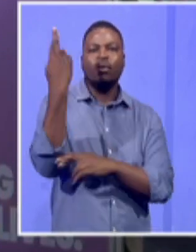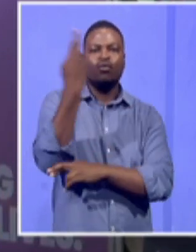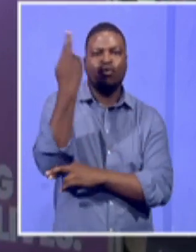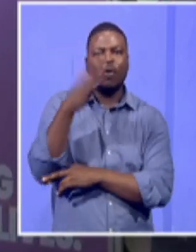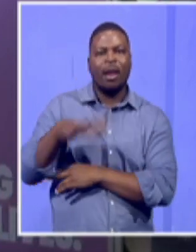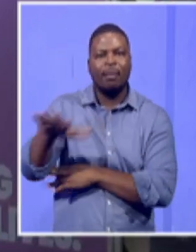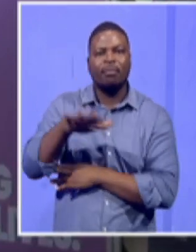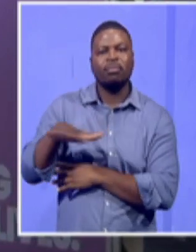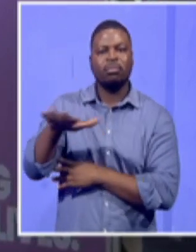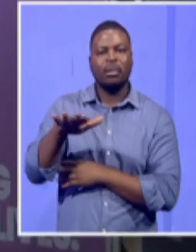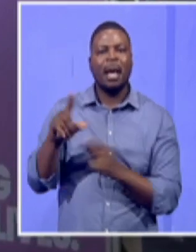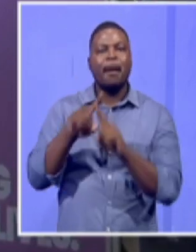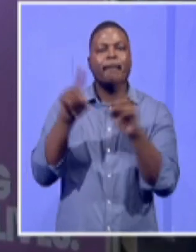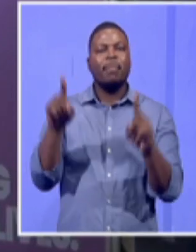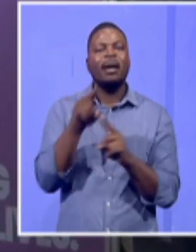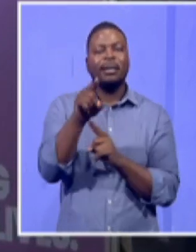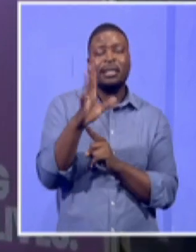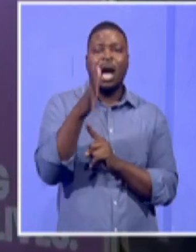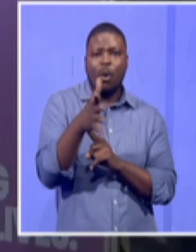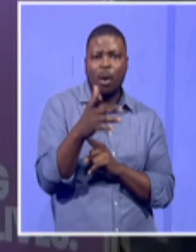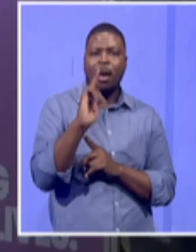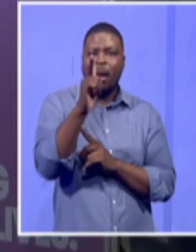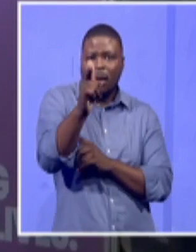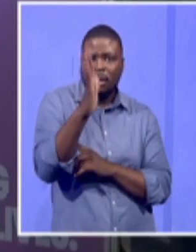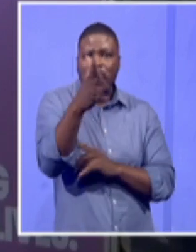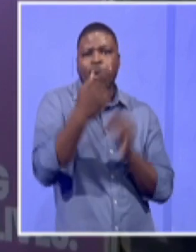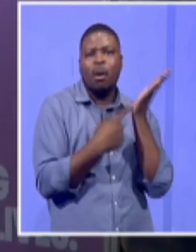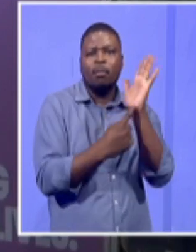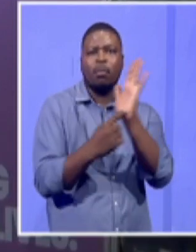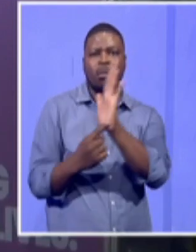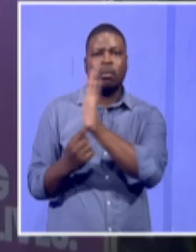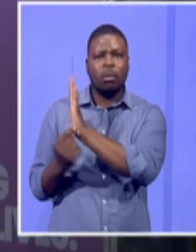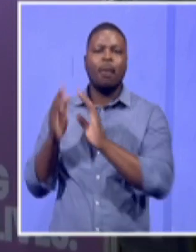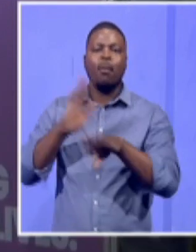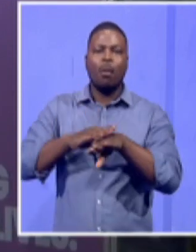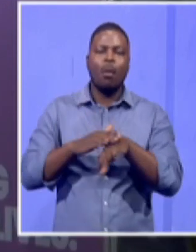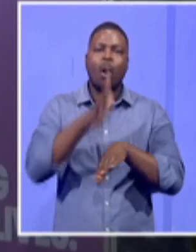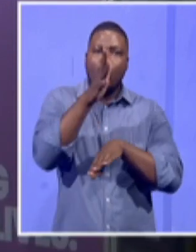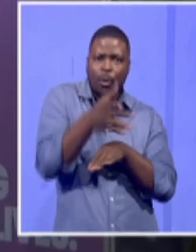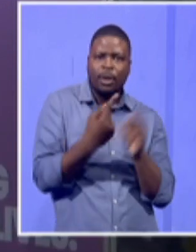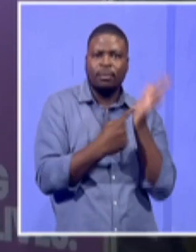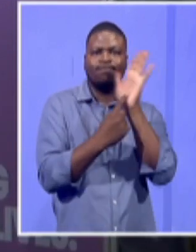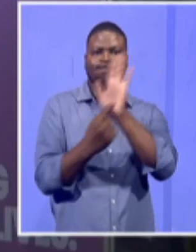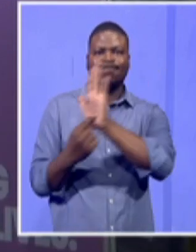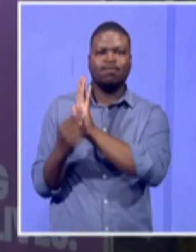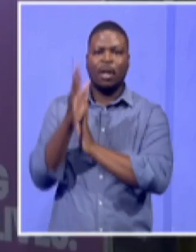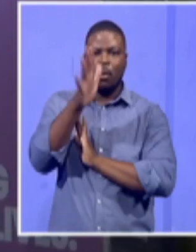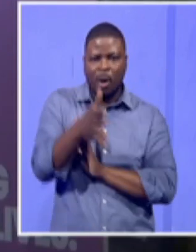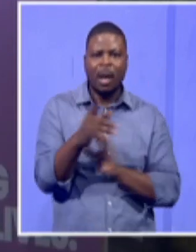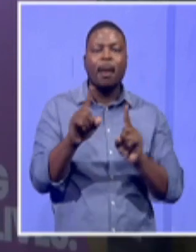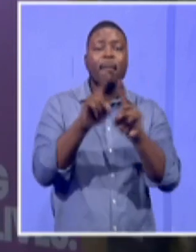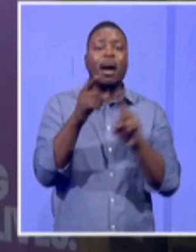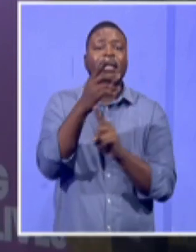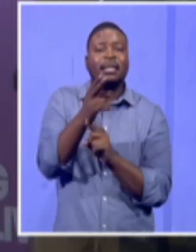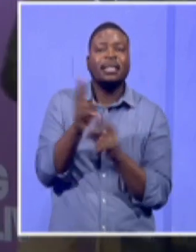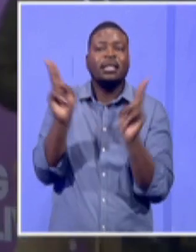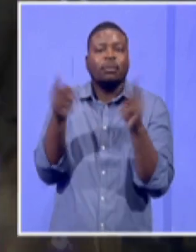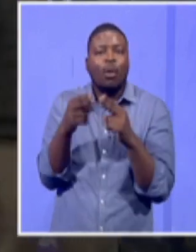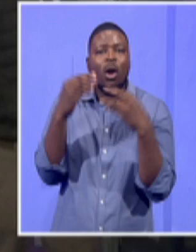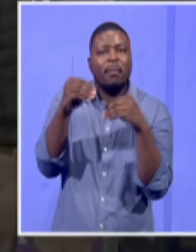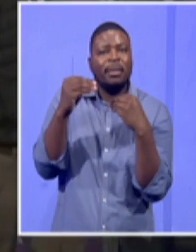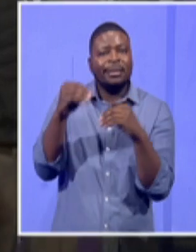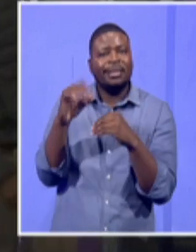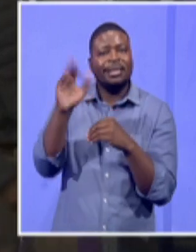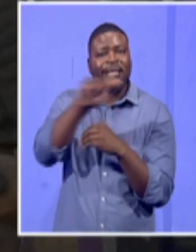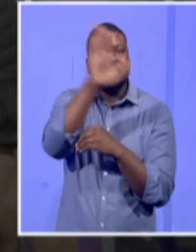many of these as I can throughout the day, because there's something electric about seeing small to medium enterprises, African small to